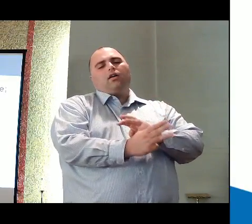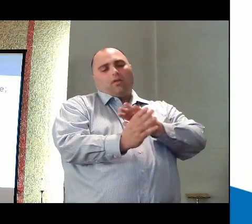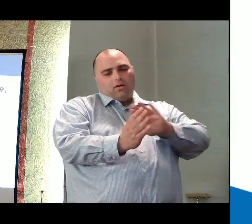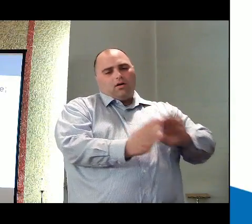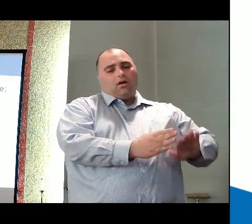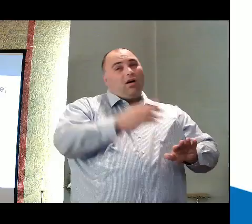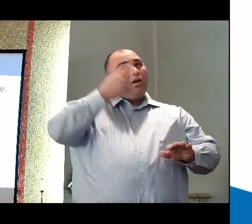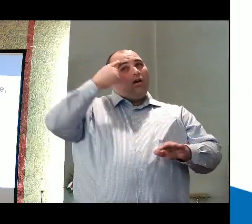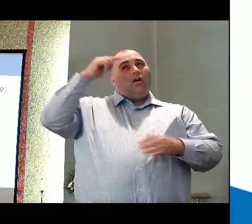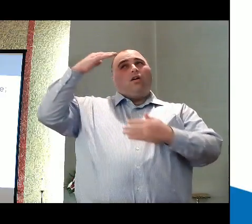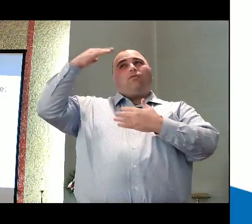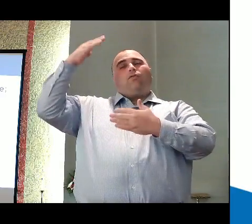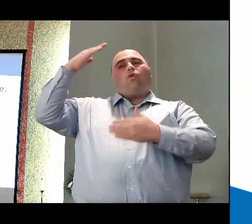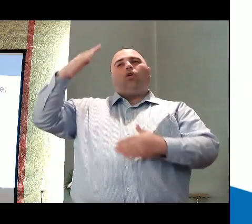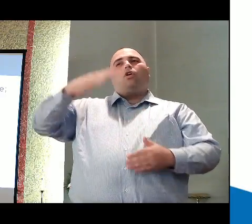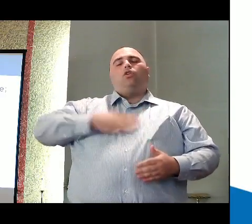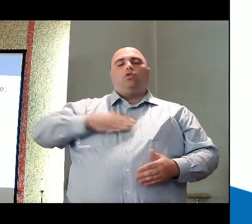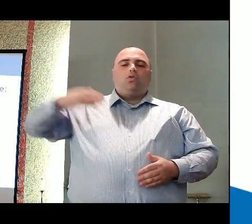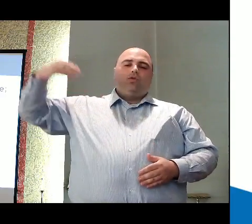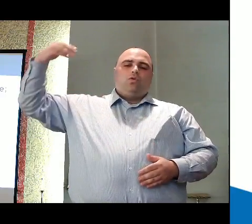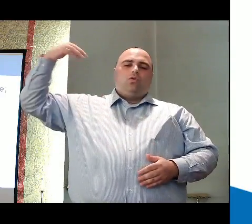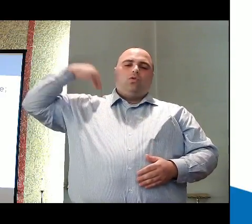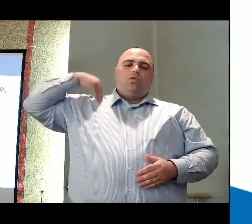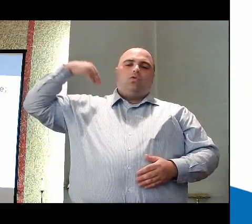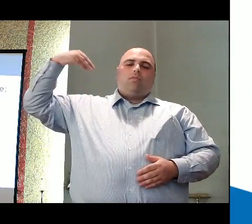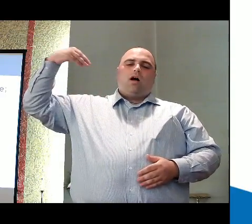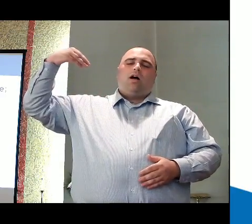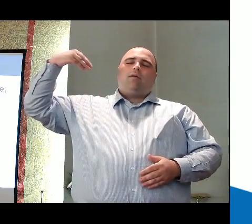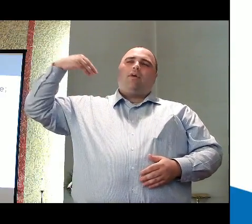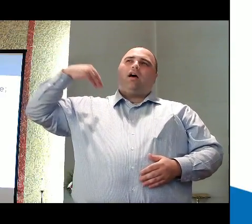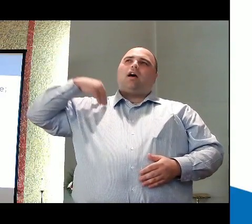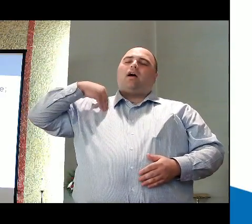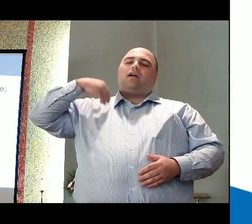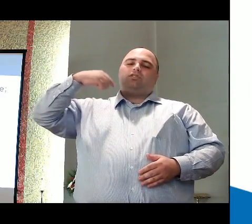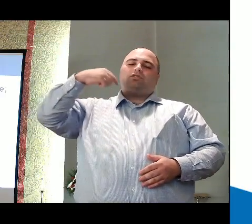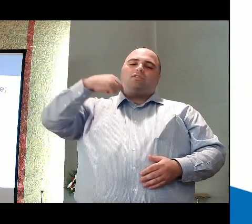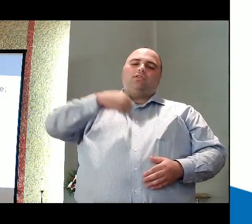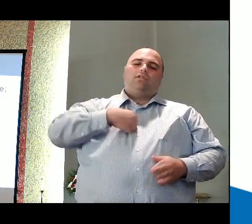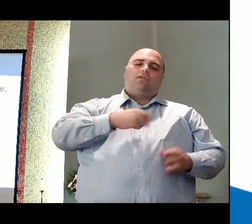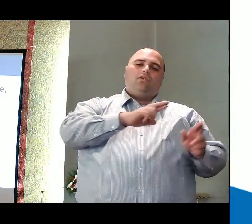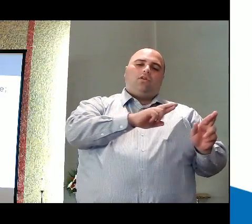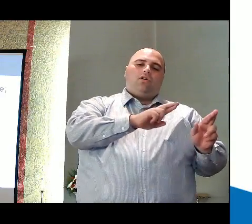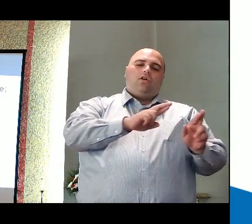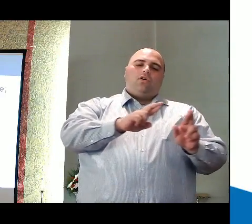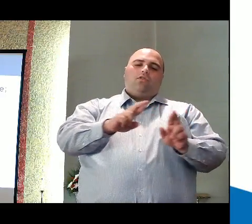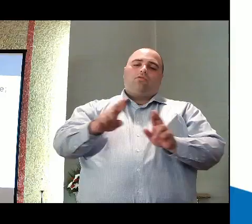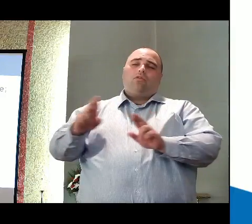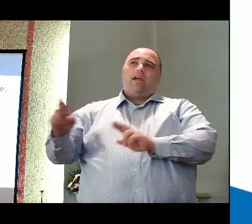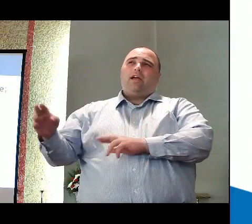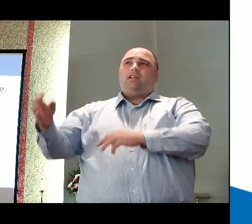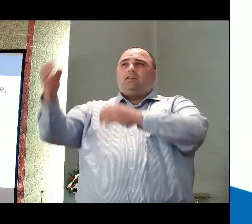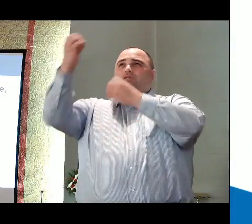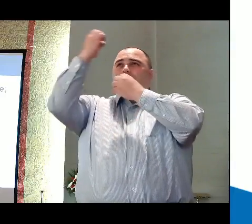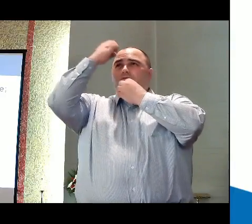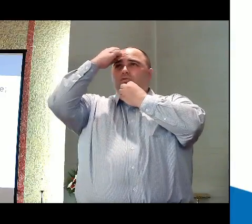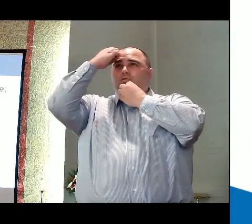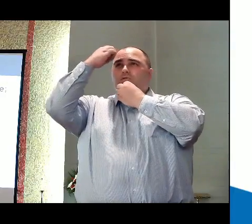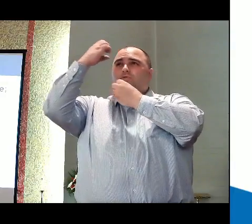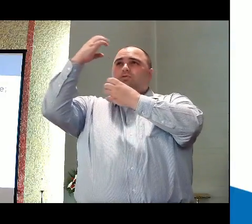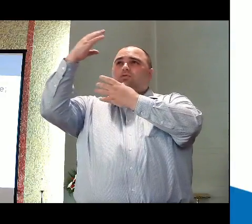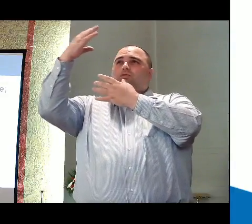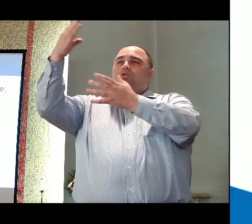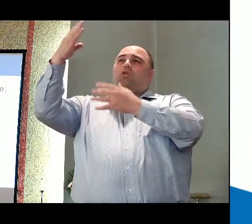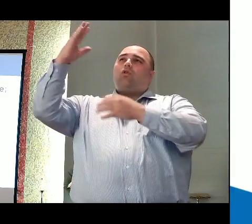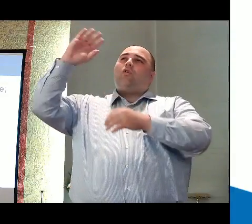set apart for you, my master, ready to